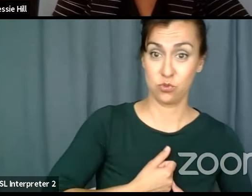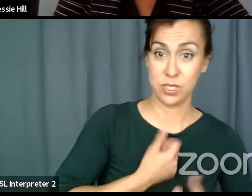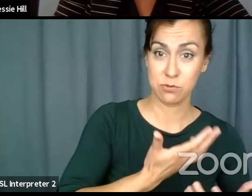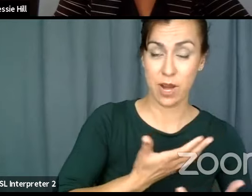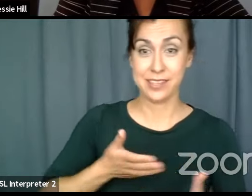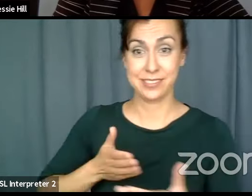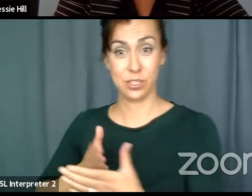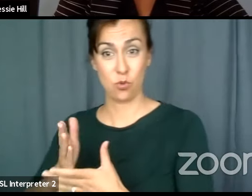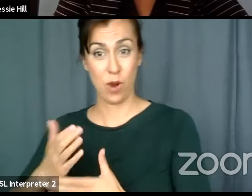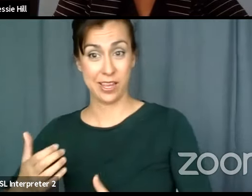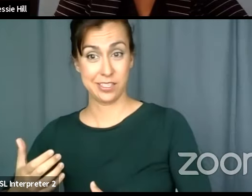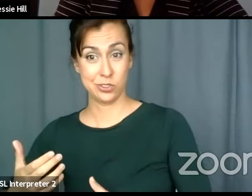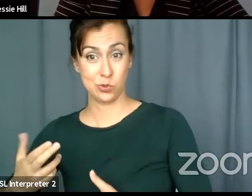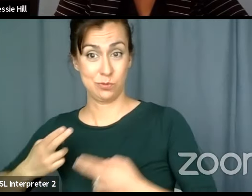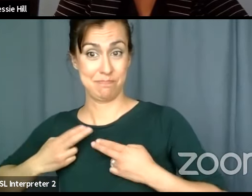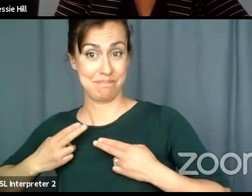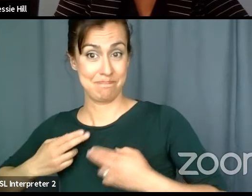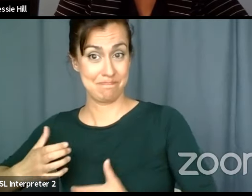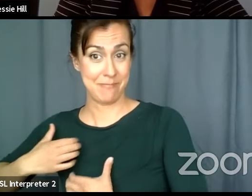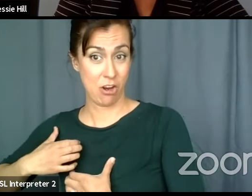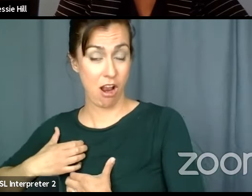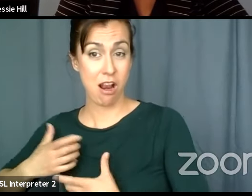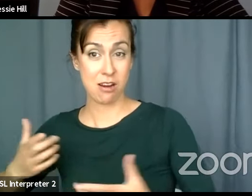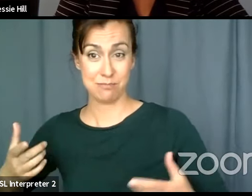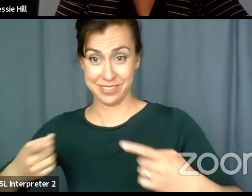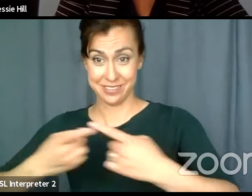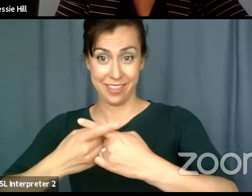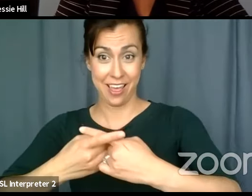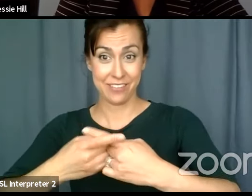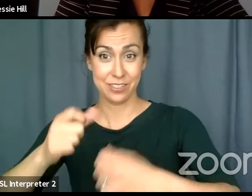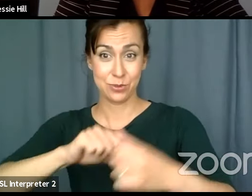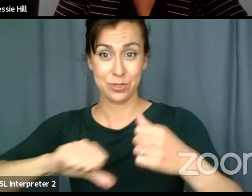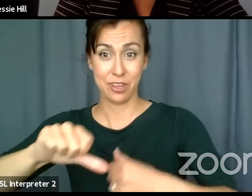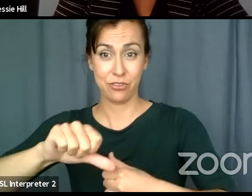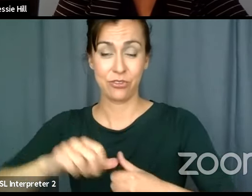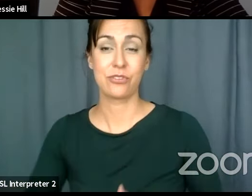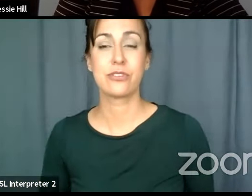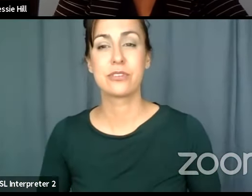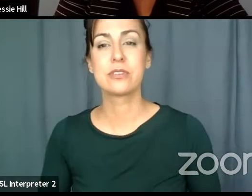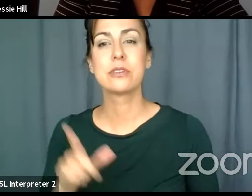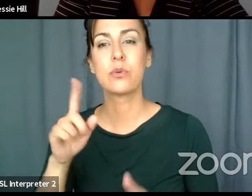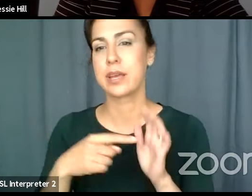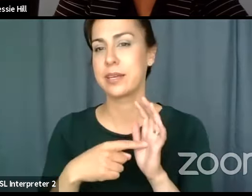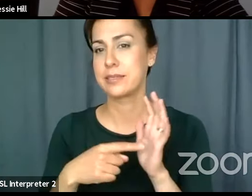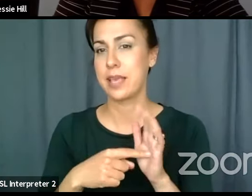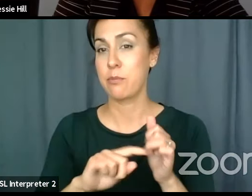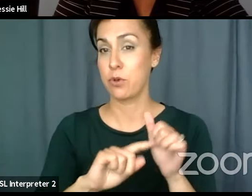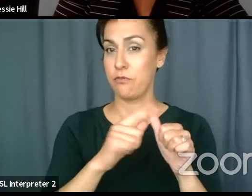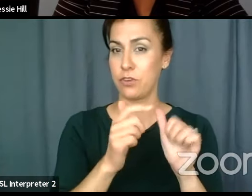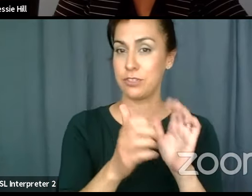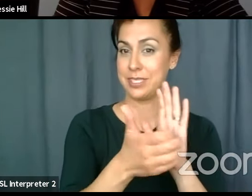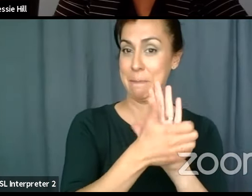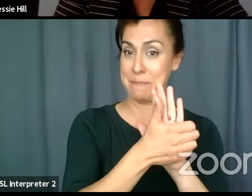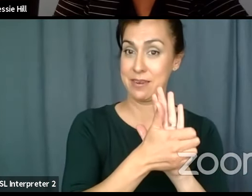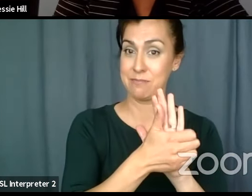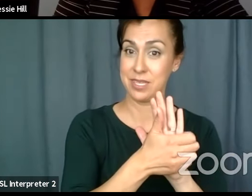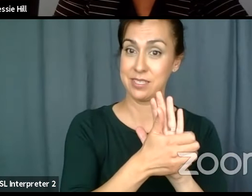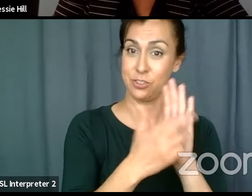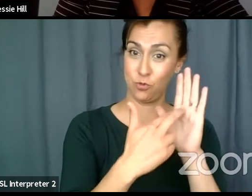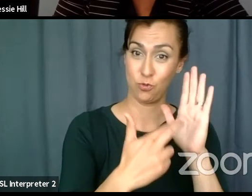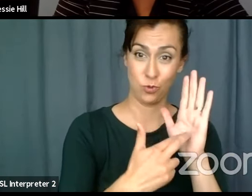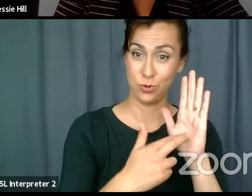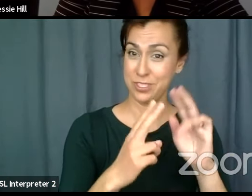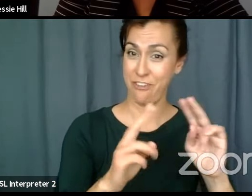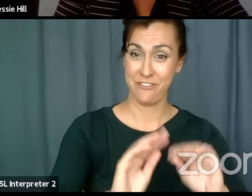potentially clash. So, for example, it under First Amendment doctrine, it is very clear